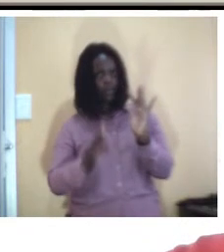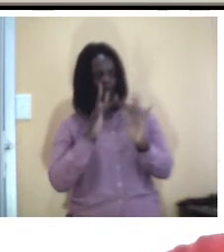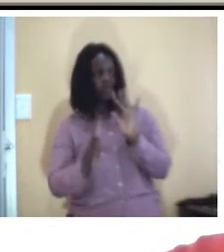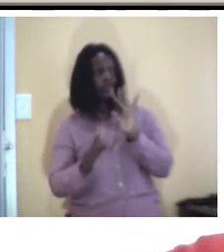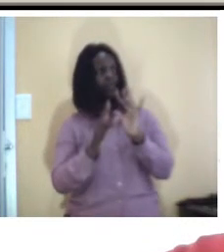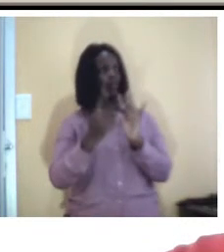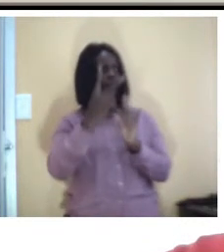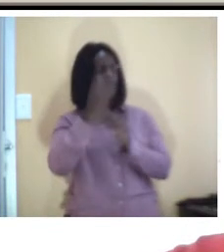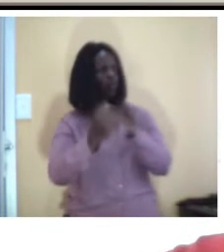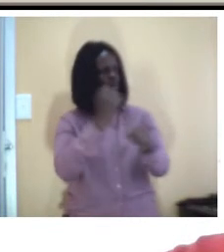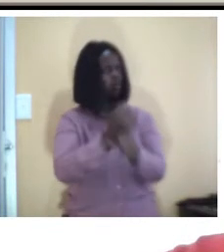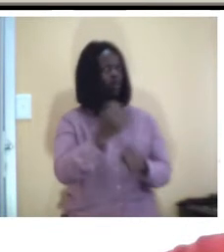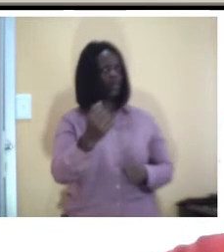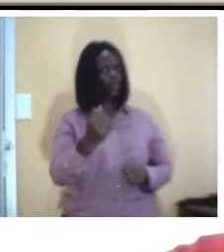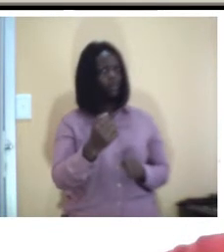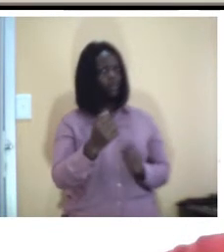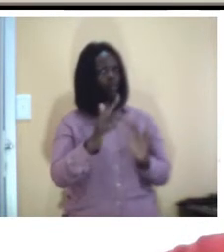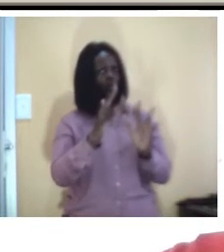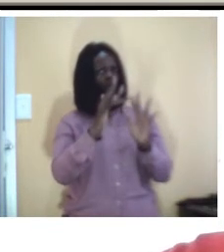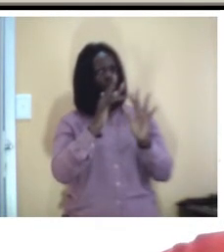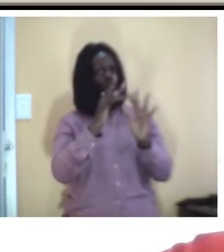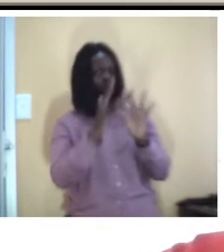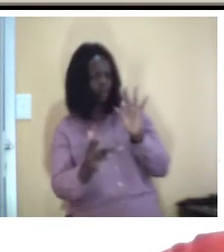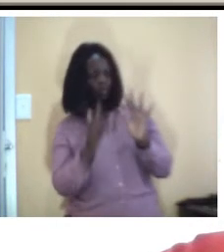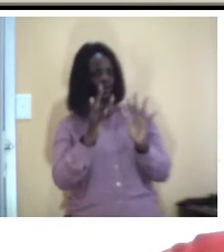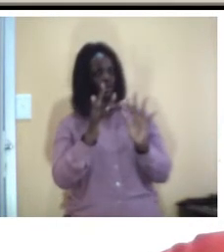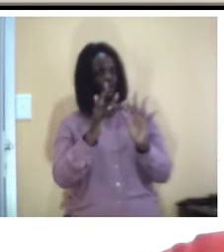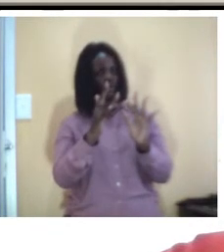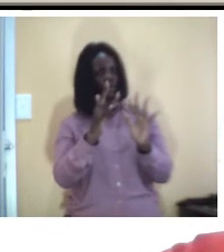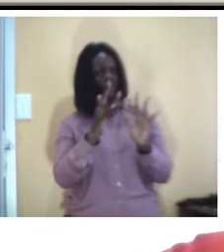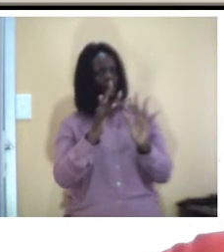later speak to